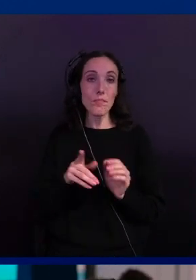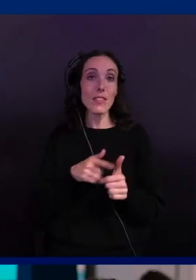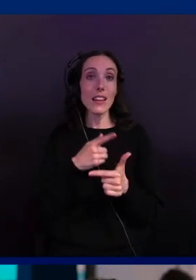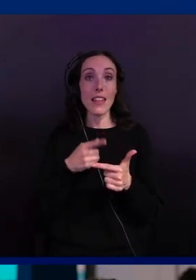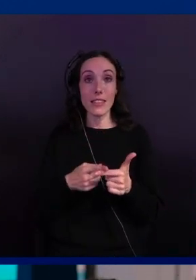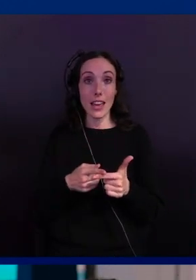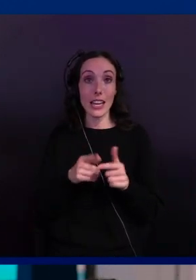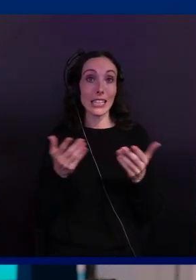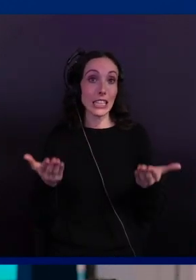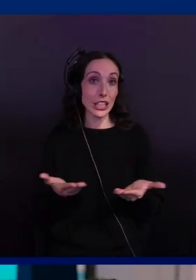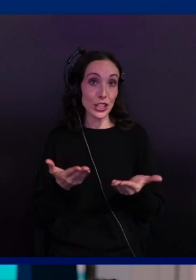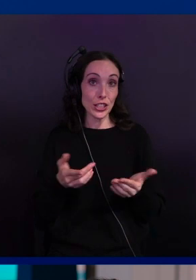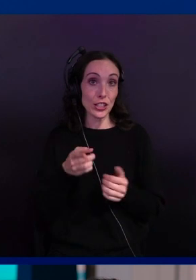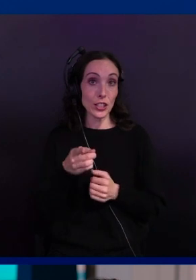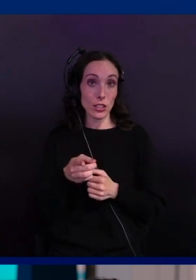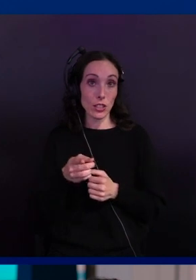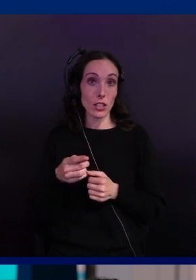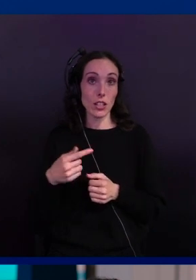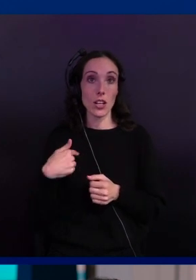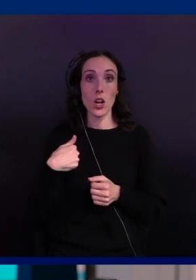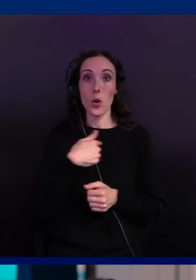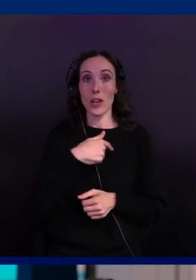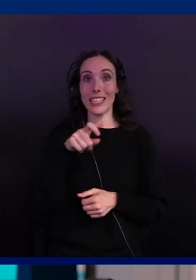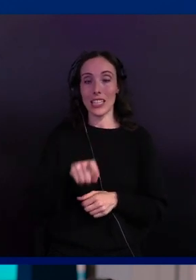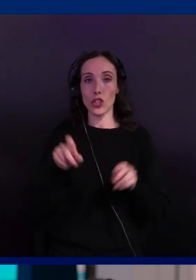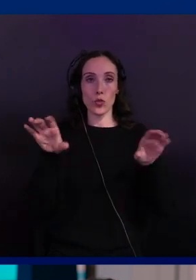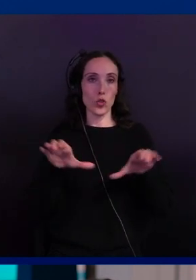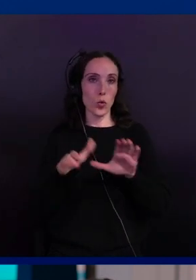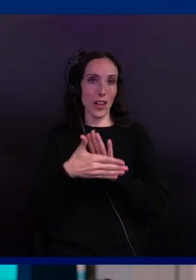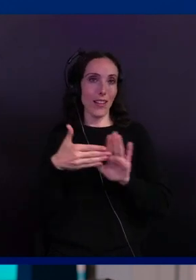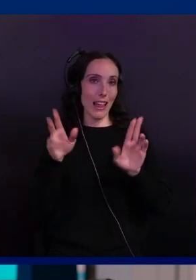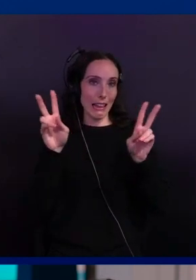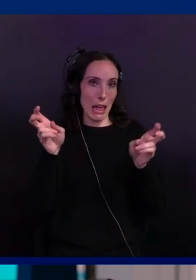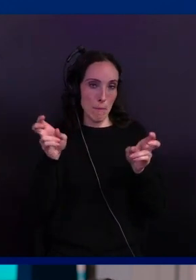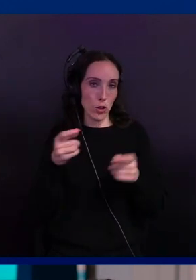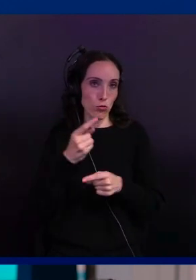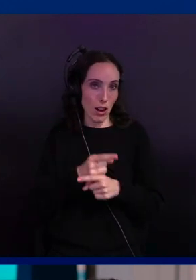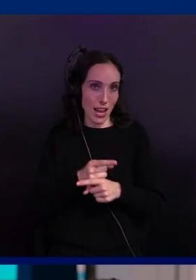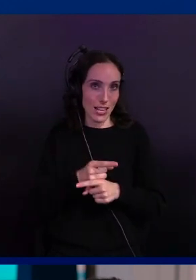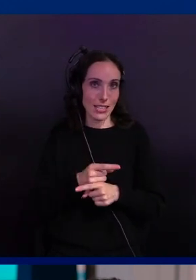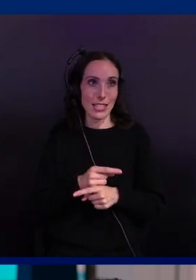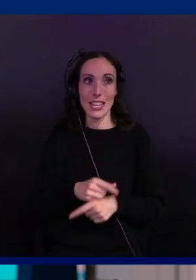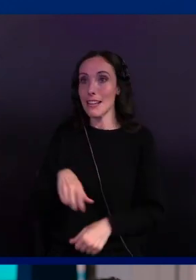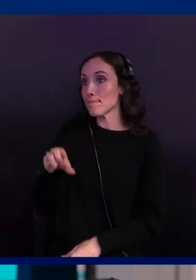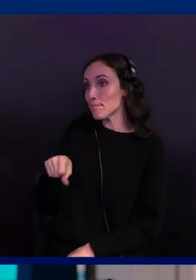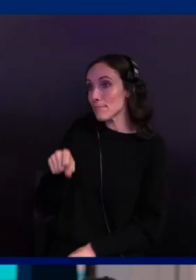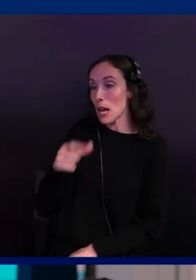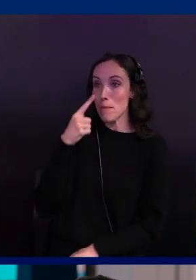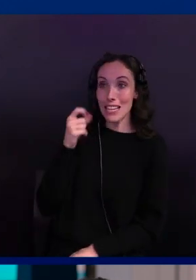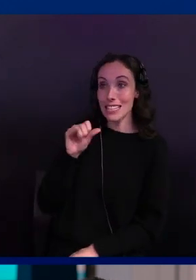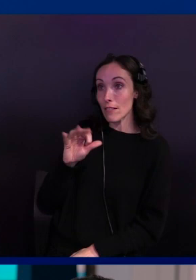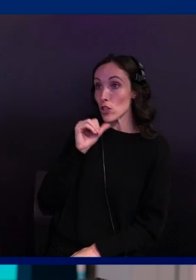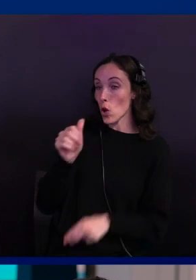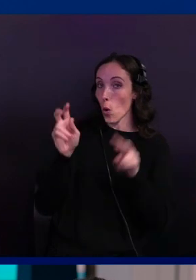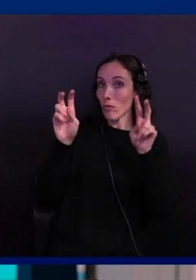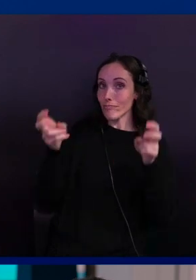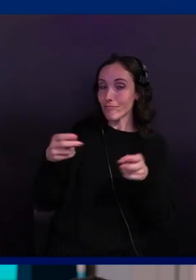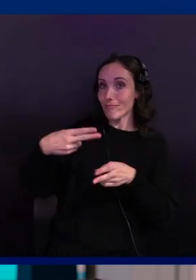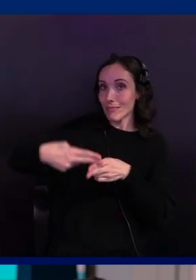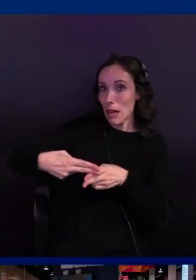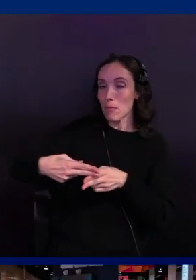here, we need to do the labels here, right? I mean, that is a mandatory. Yeah, because if you don't label it, then